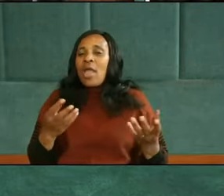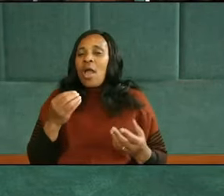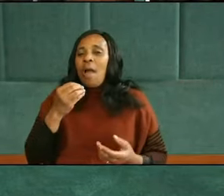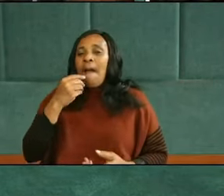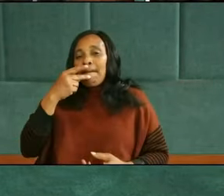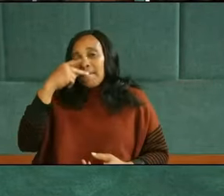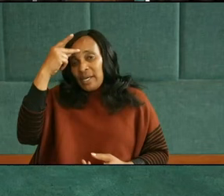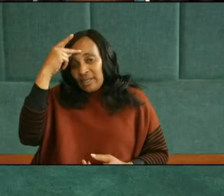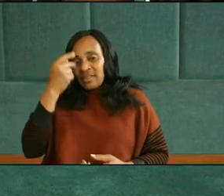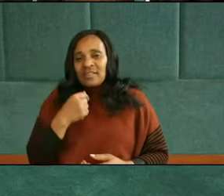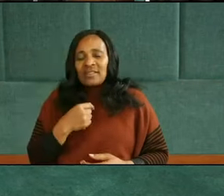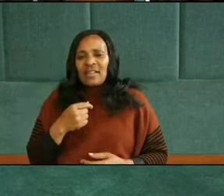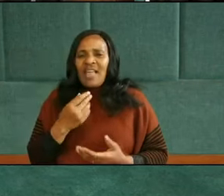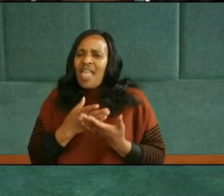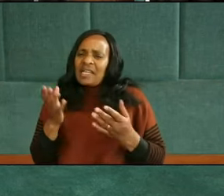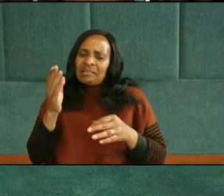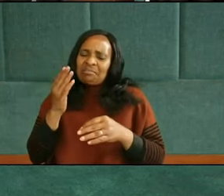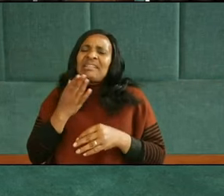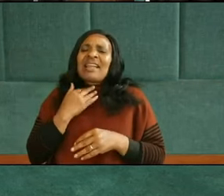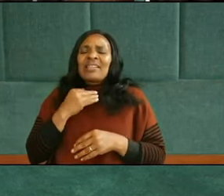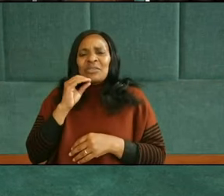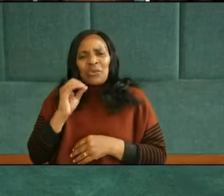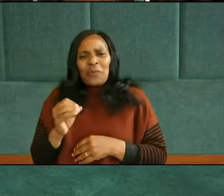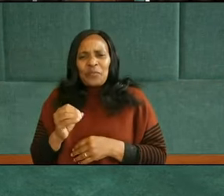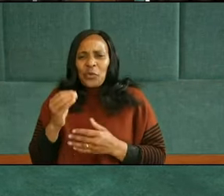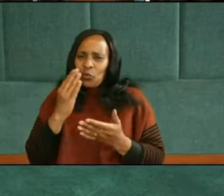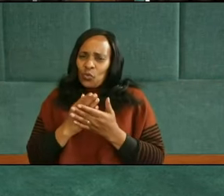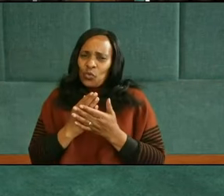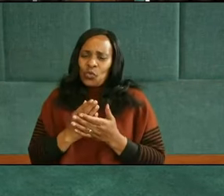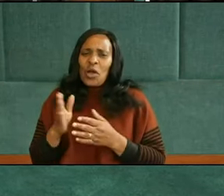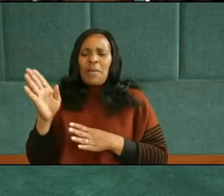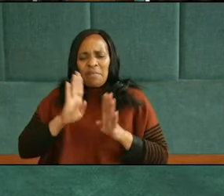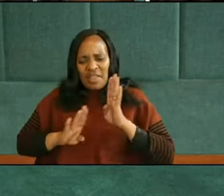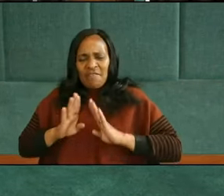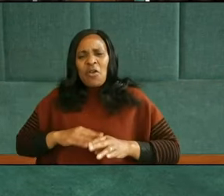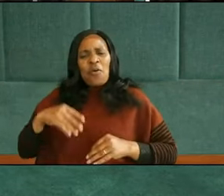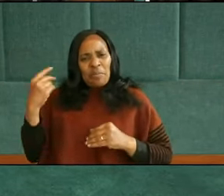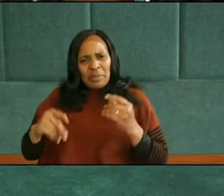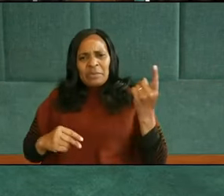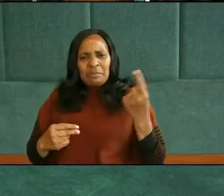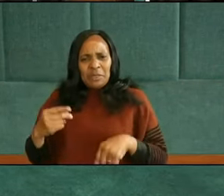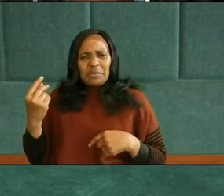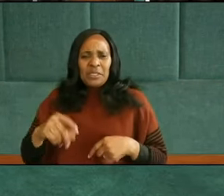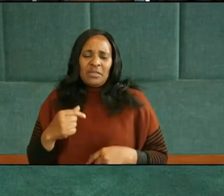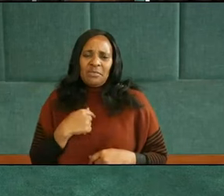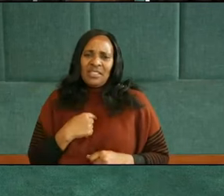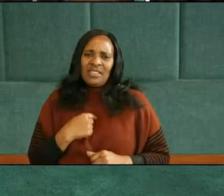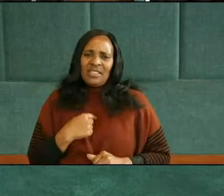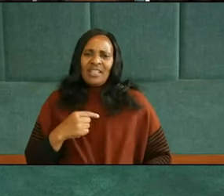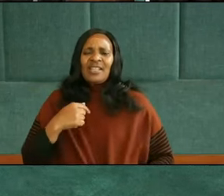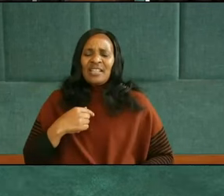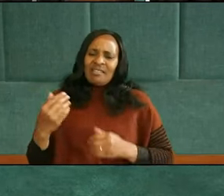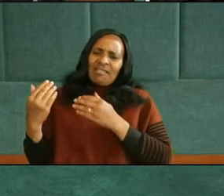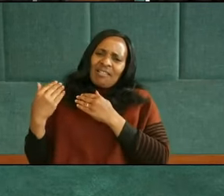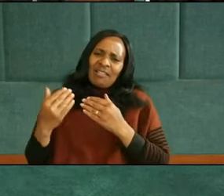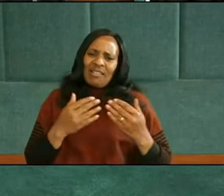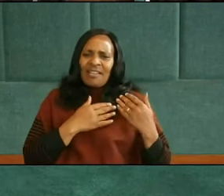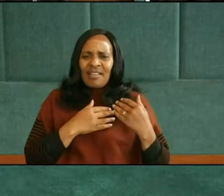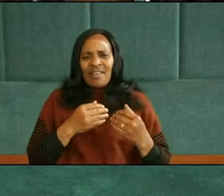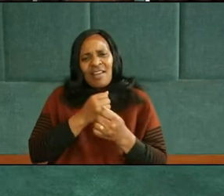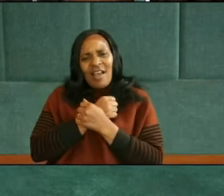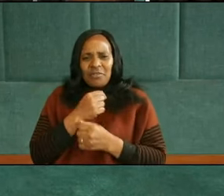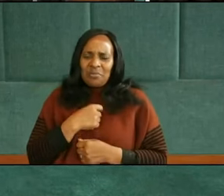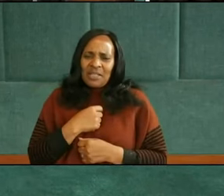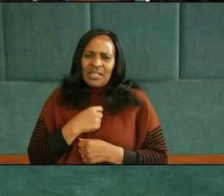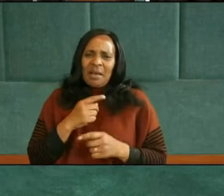in the moment, we never liked it. In fact, my mother had a habit of beating me and then hugging me and telling me she loves me. In